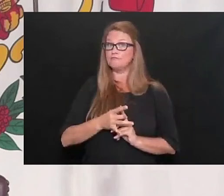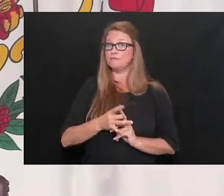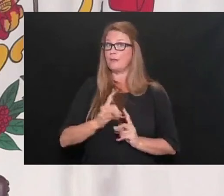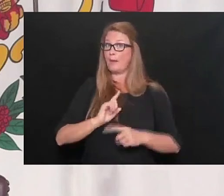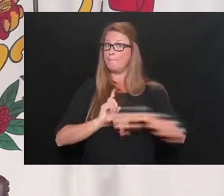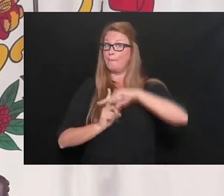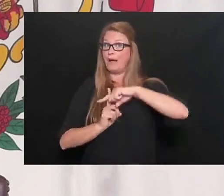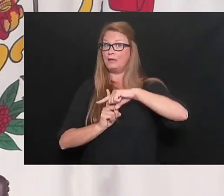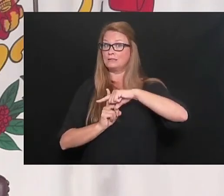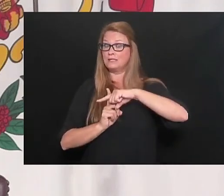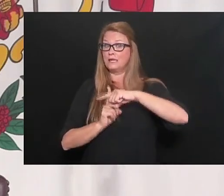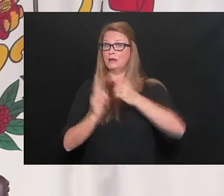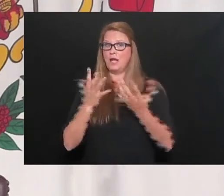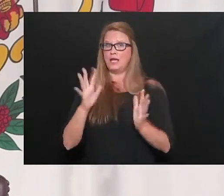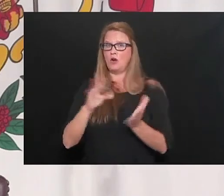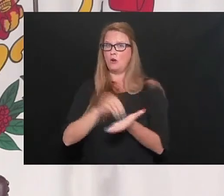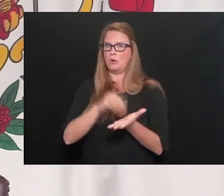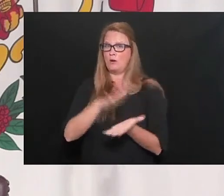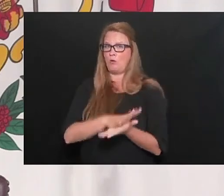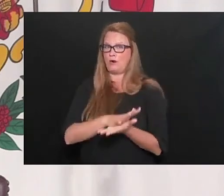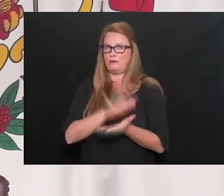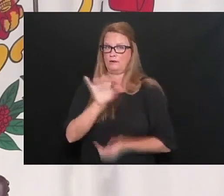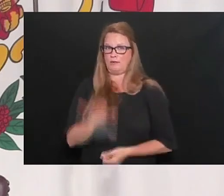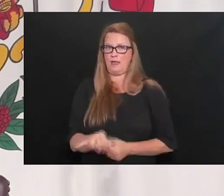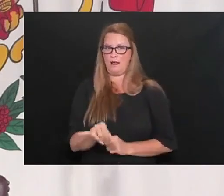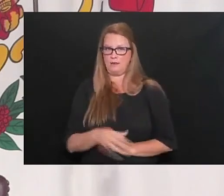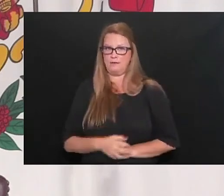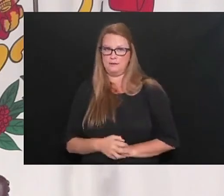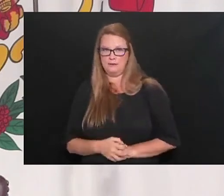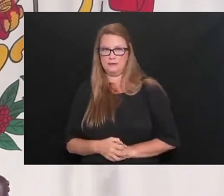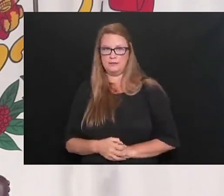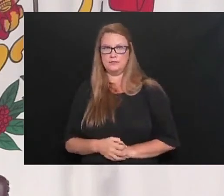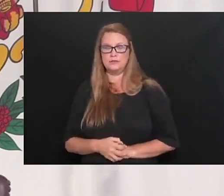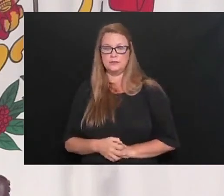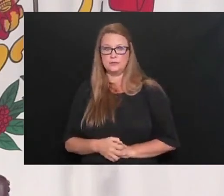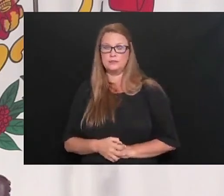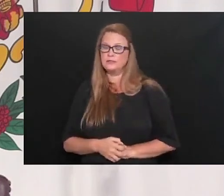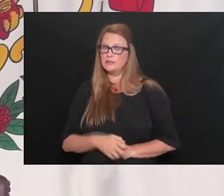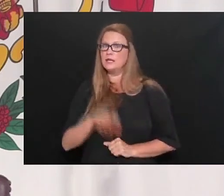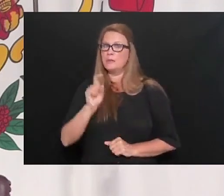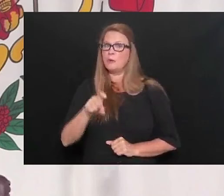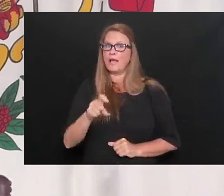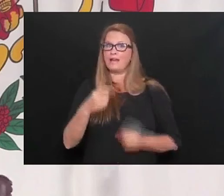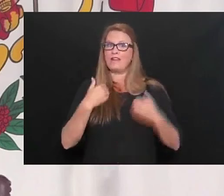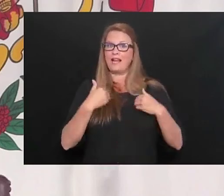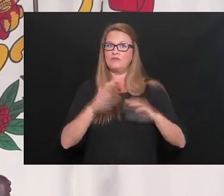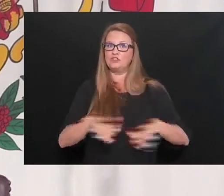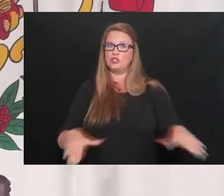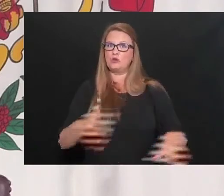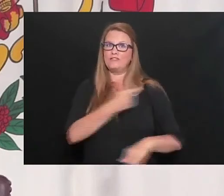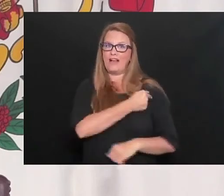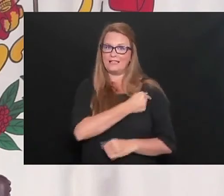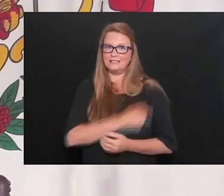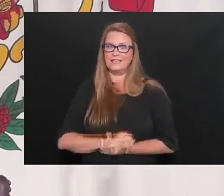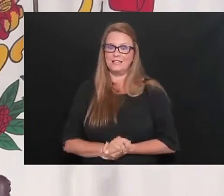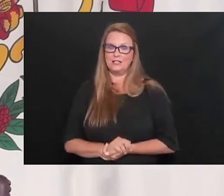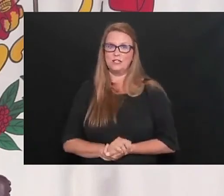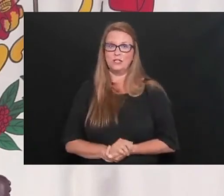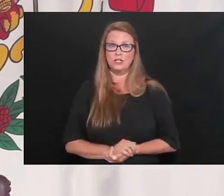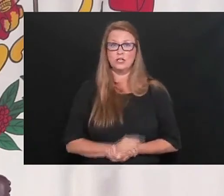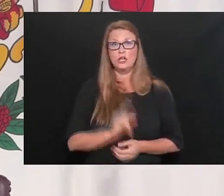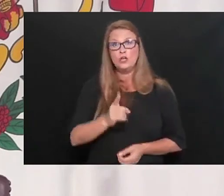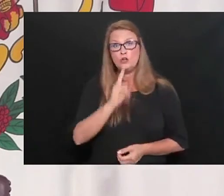and we have recorded that. We absolutely have got to get our kids vaccinated. So if your parents